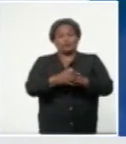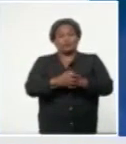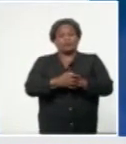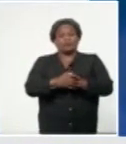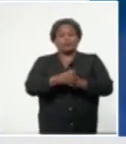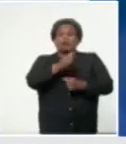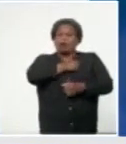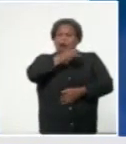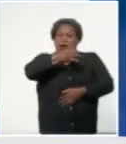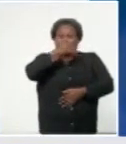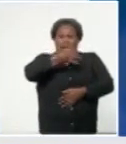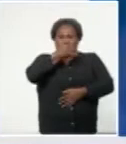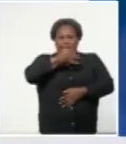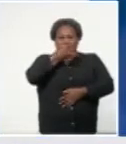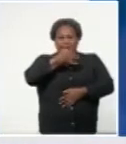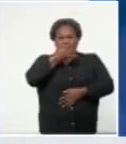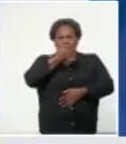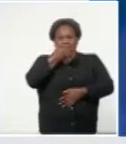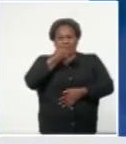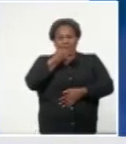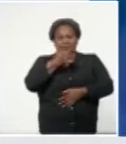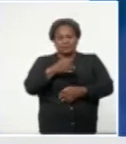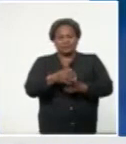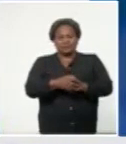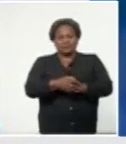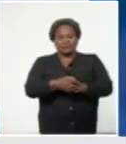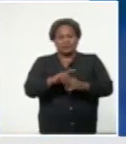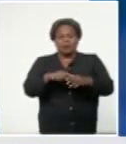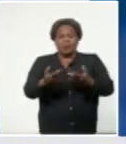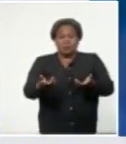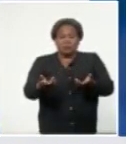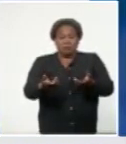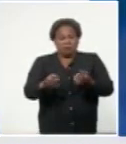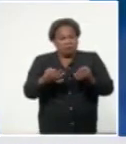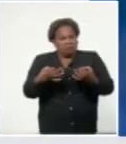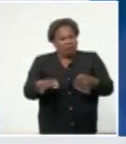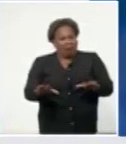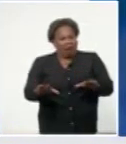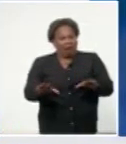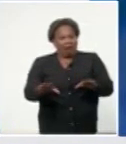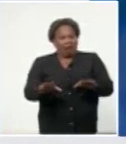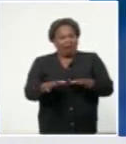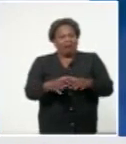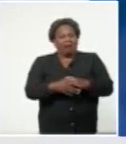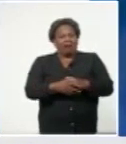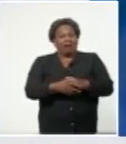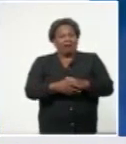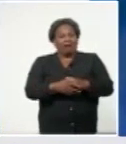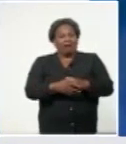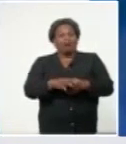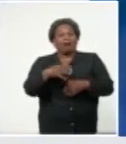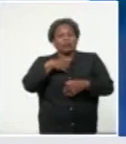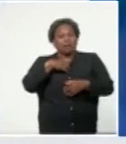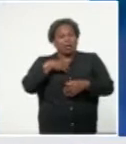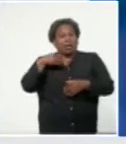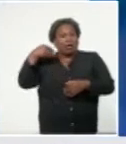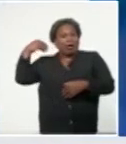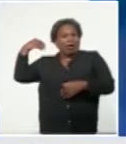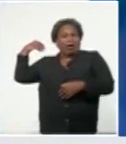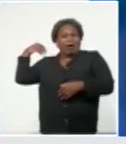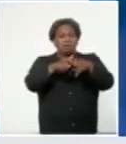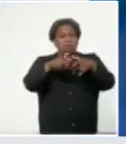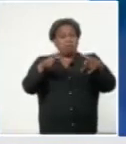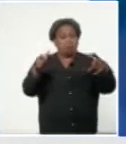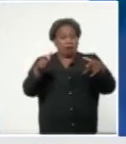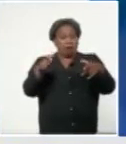municipalities. The largest number, 5 out of the 8 cases, are from the Cotorra municipality. And we want to